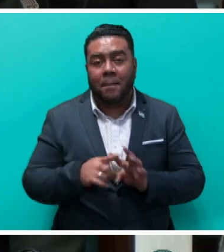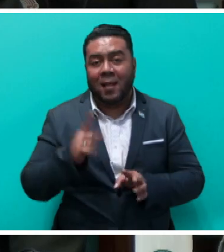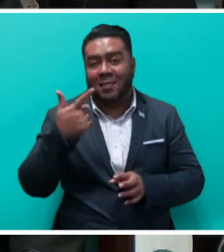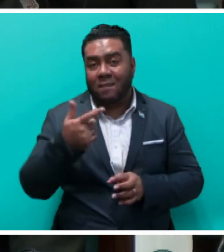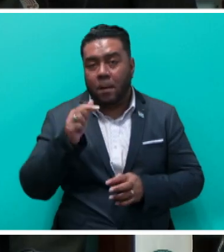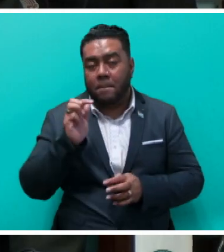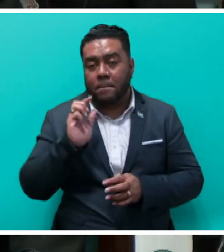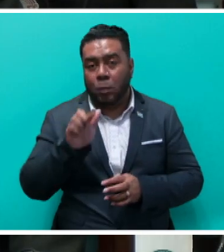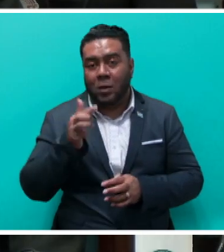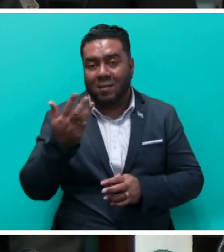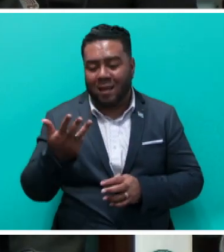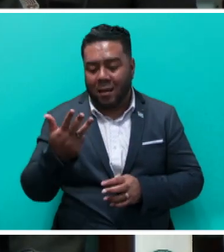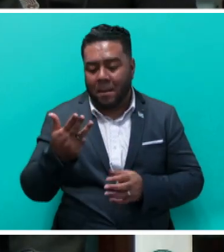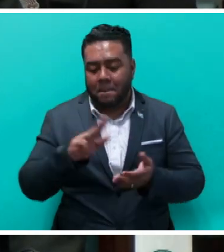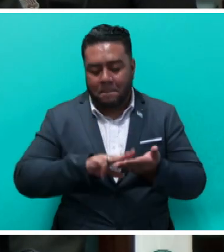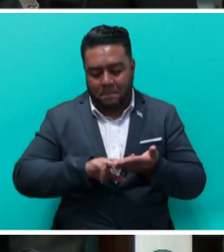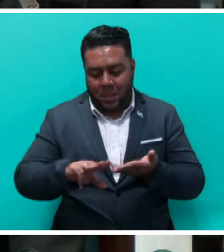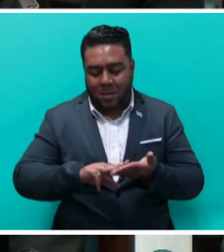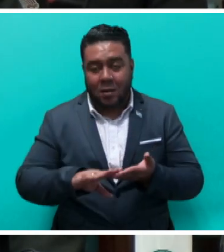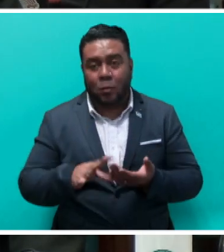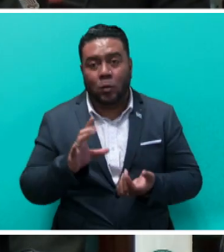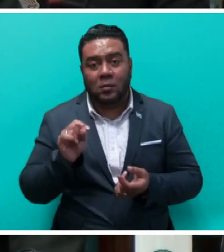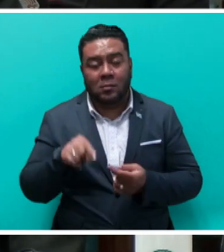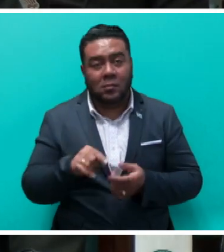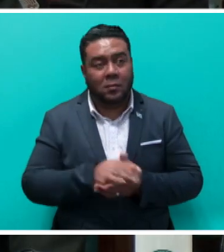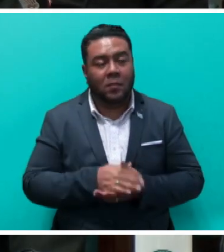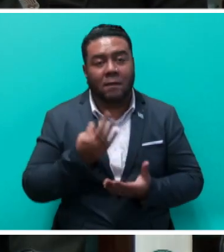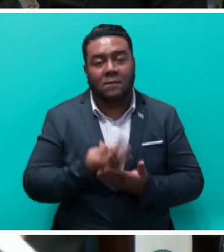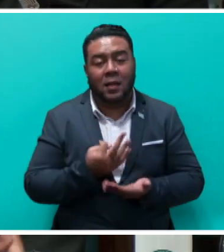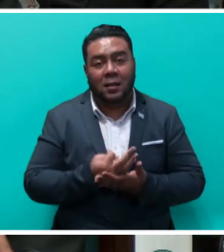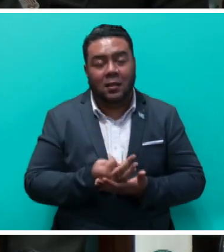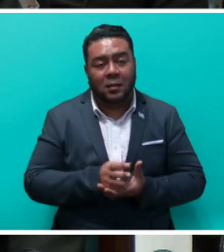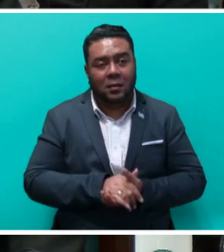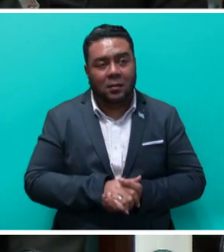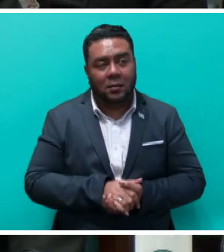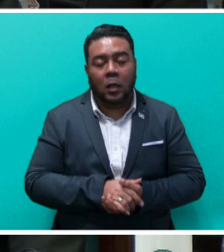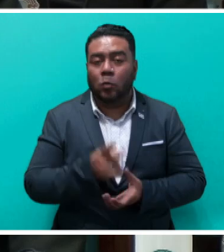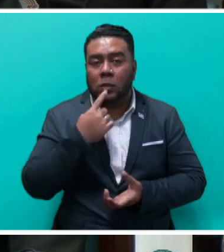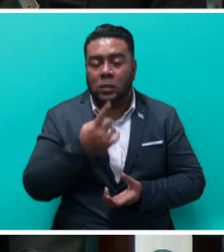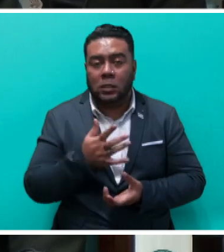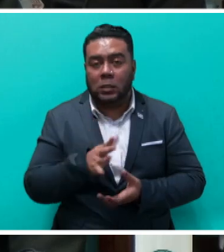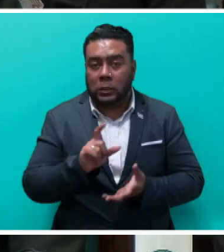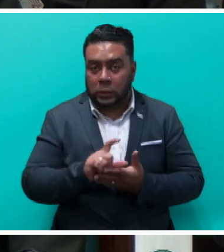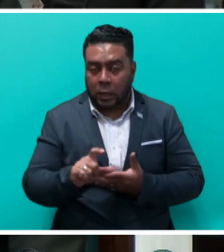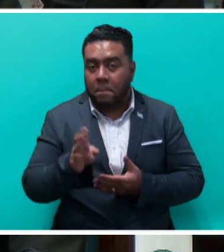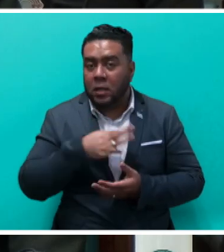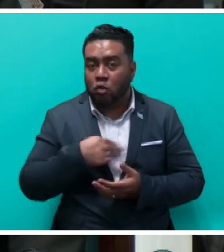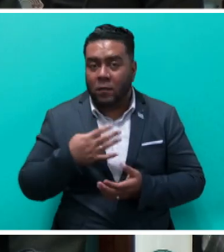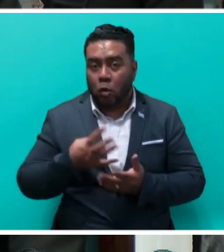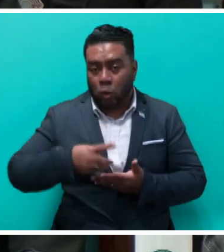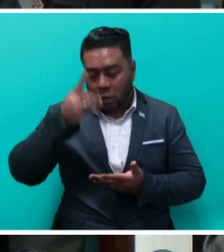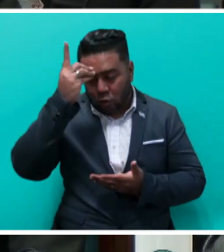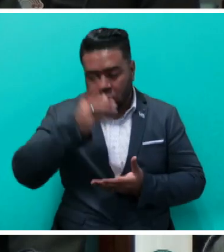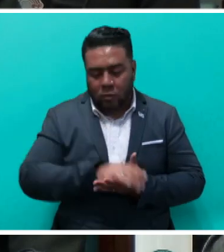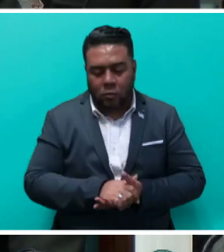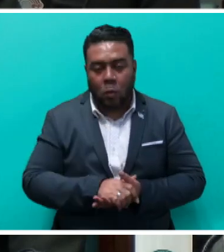million was undertaken to meet the funding shortfall, as we said quite clearly, the Ministry of Education. And 1.8